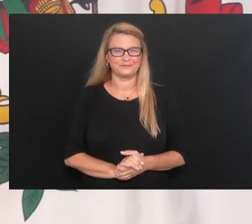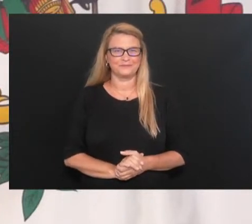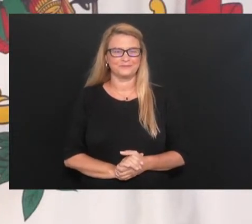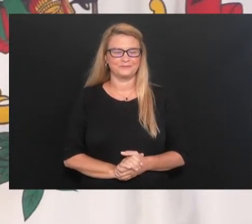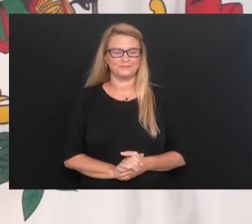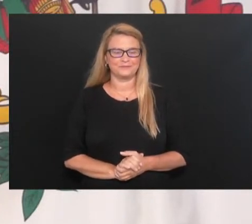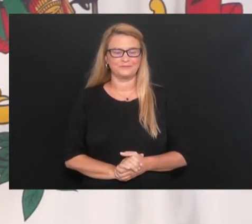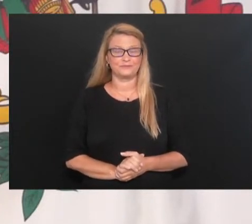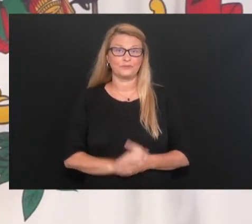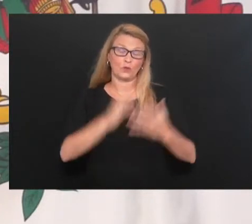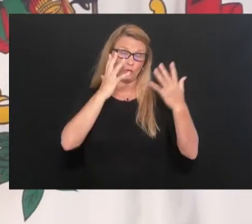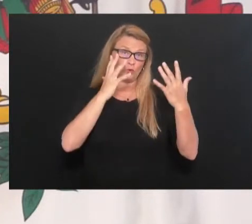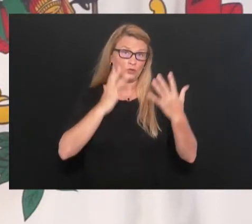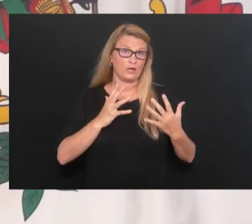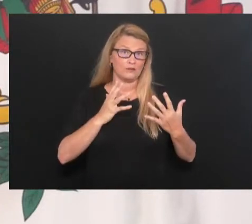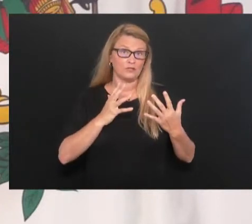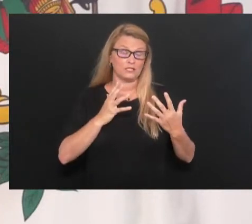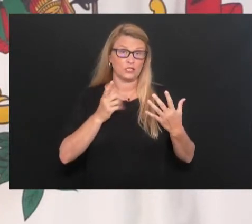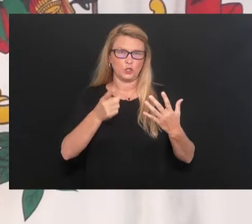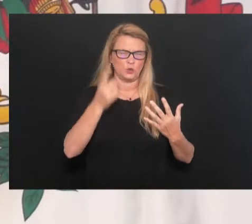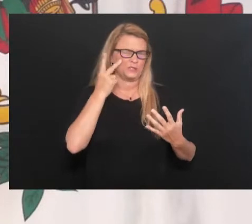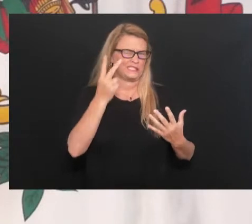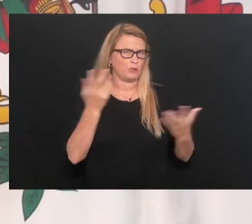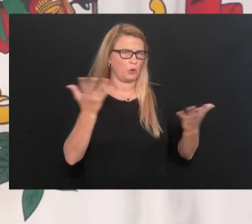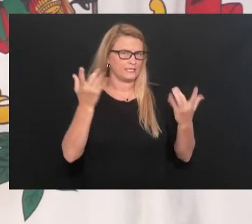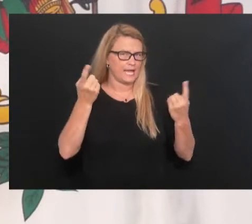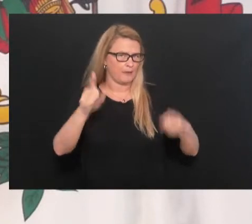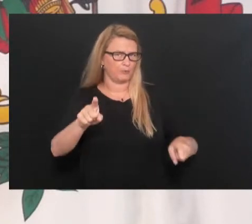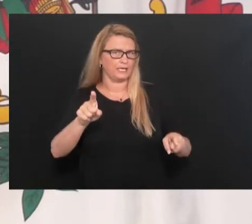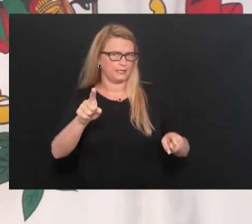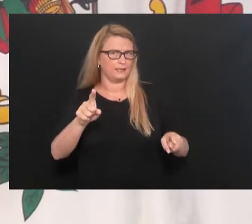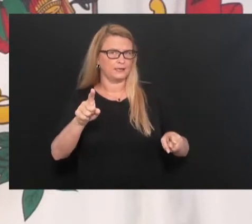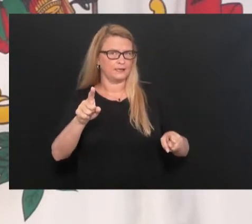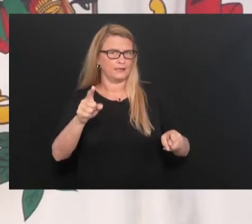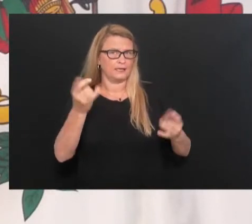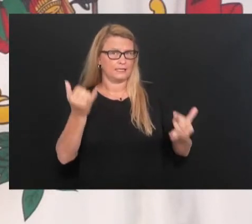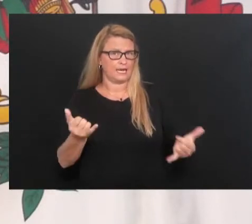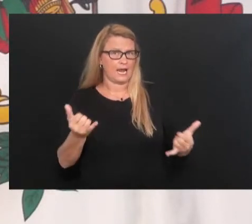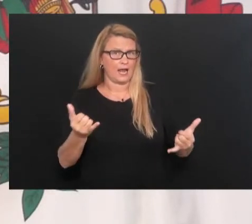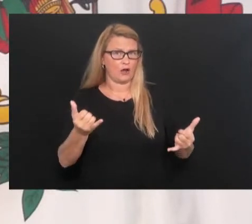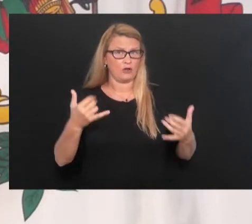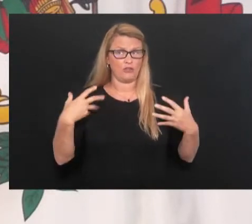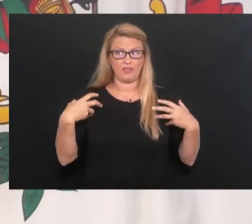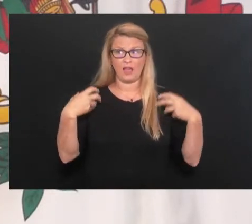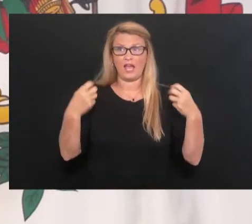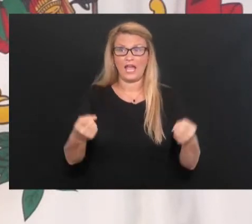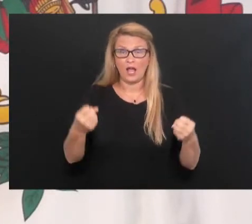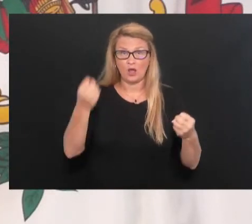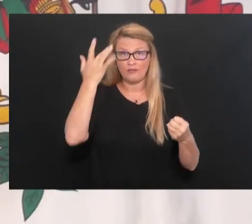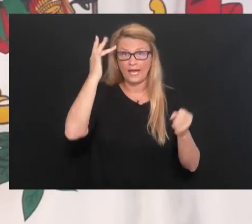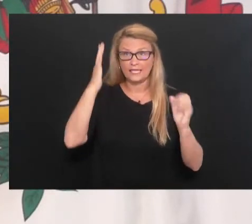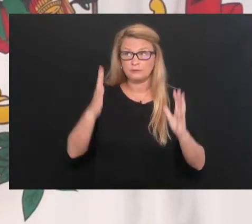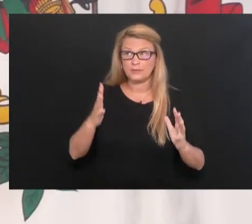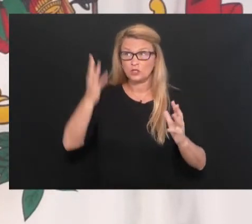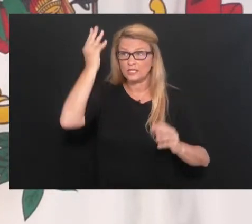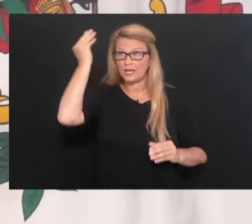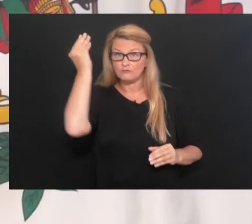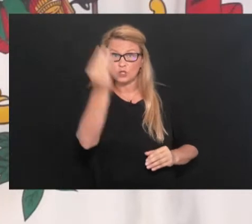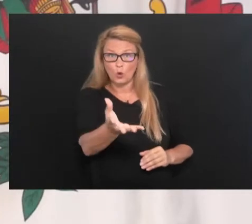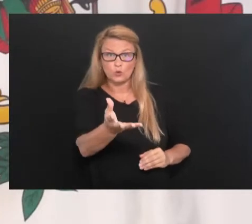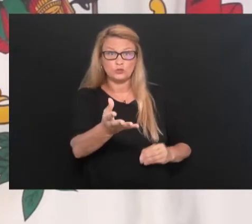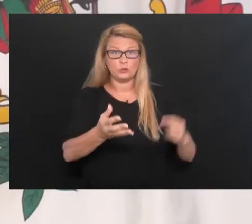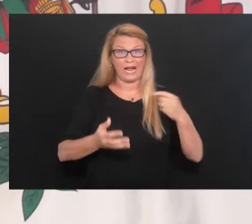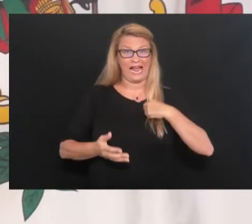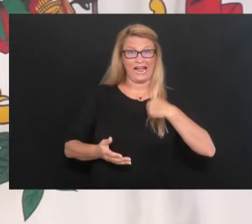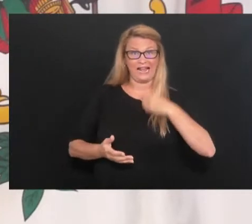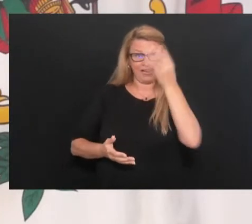very regretfully, and you can see what's happening. Our health experts have told you. I've told you. You know, I don't know